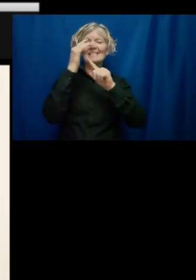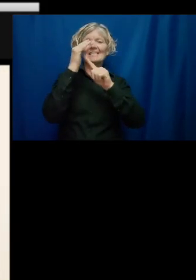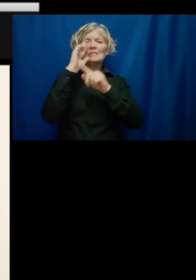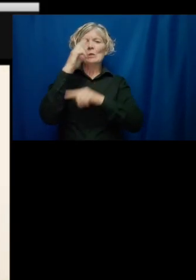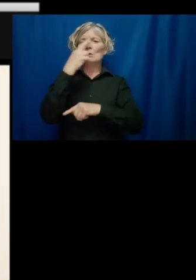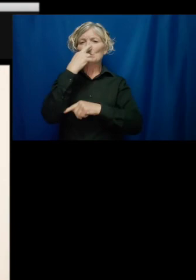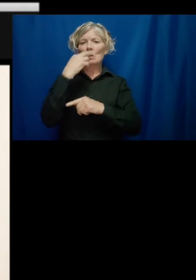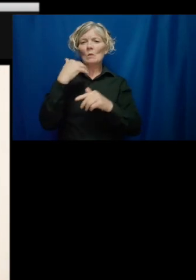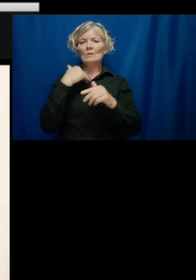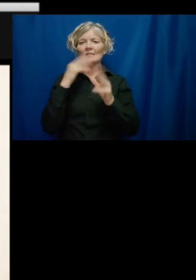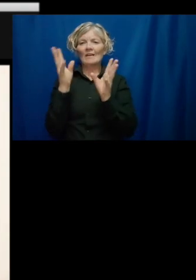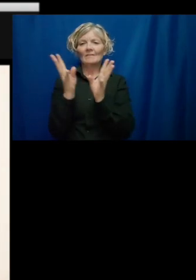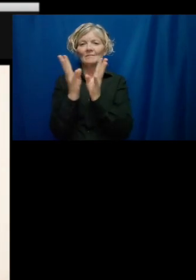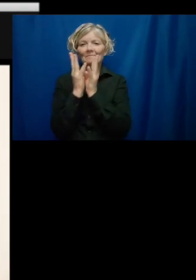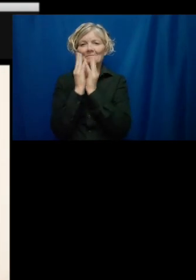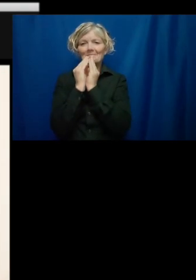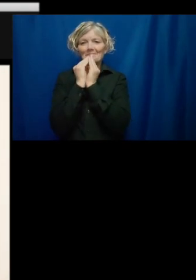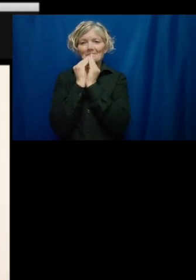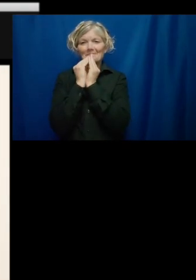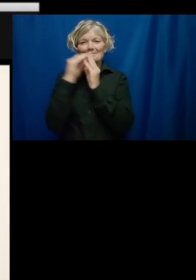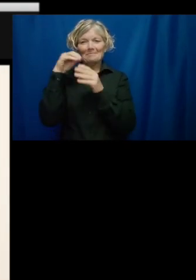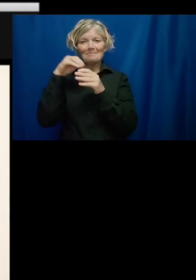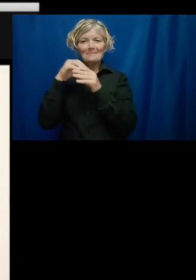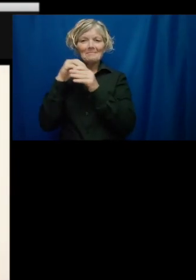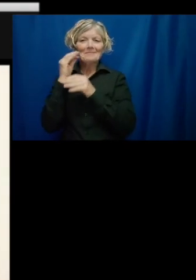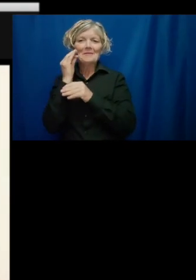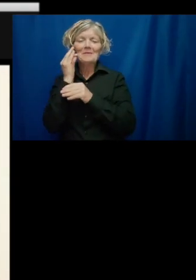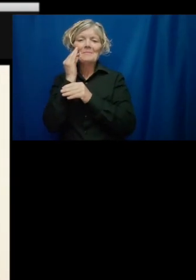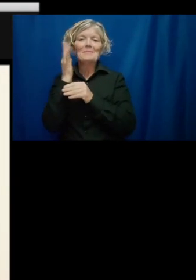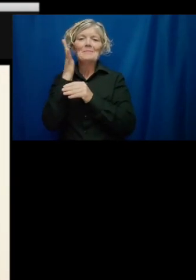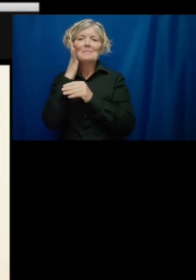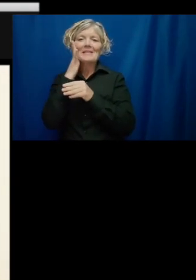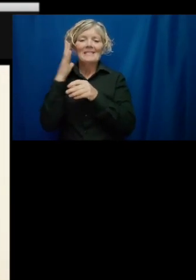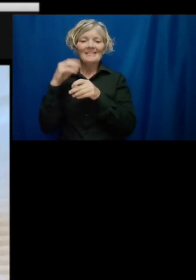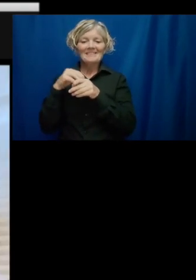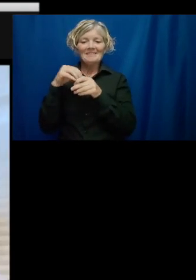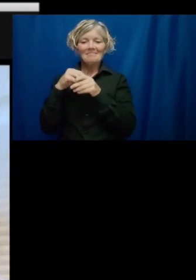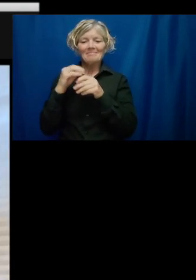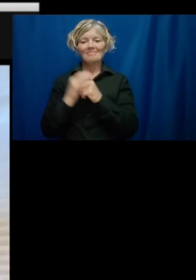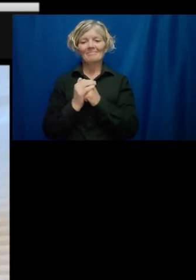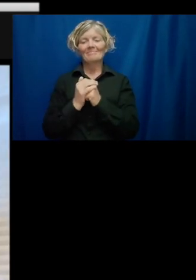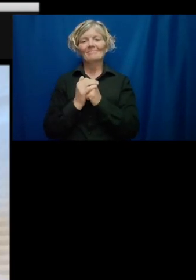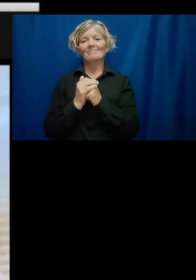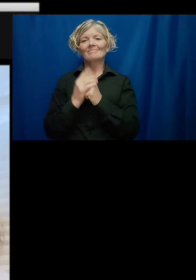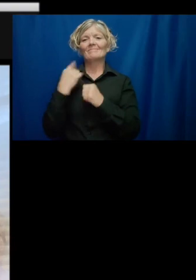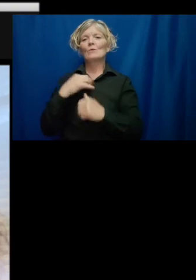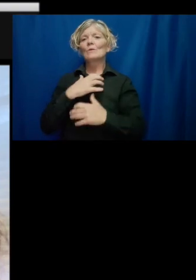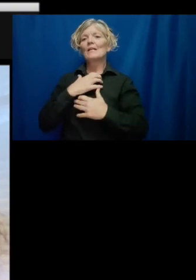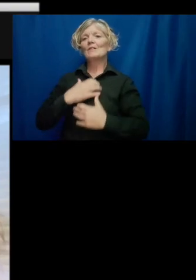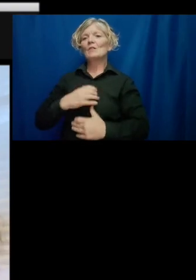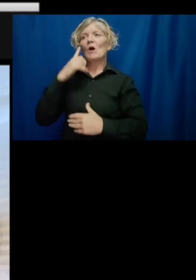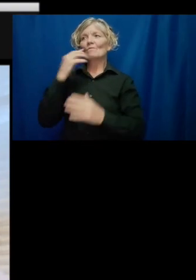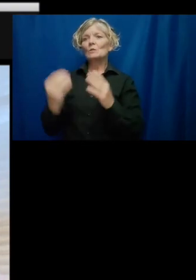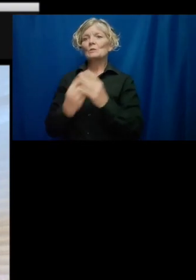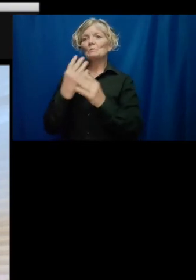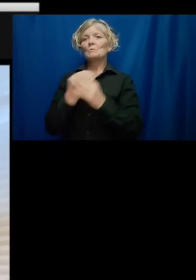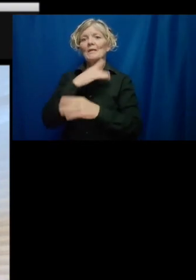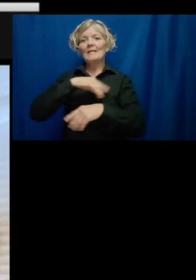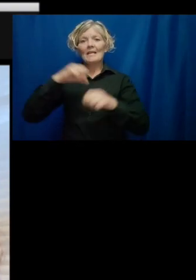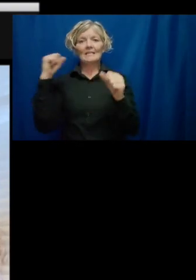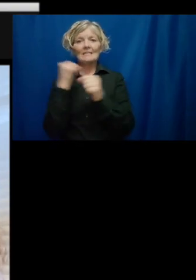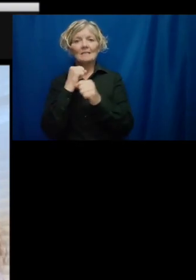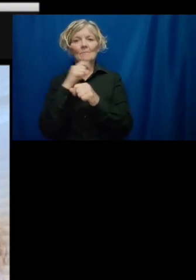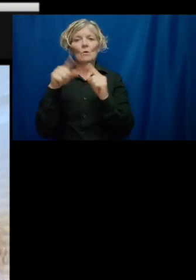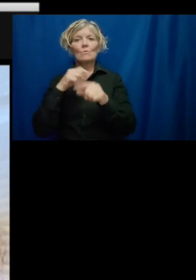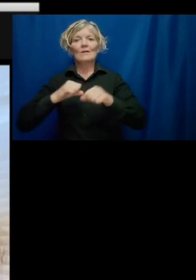fast, with a fond caress, a captive bee in its sweet recess. We long for spring and summer when the